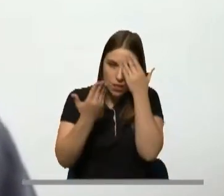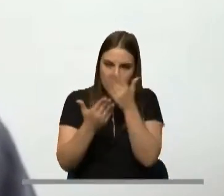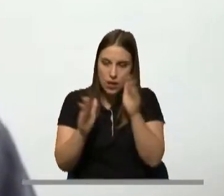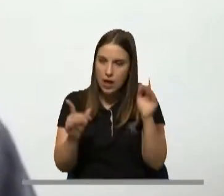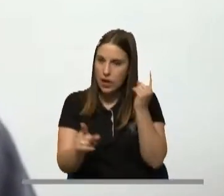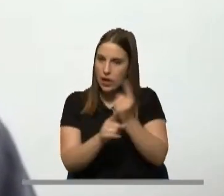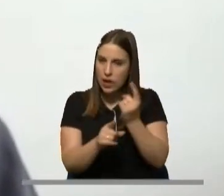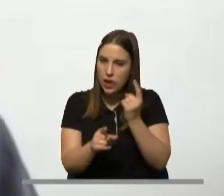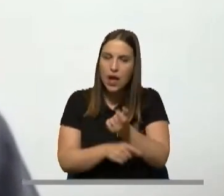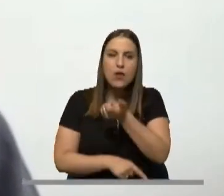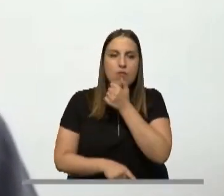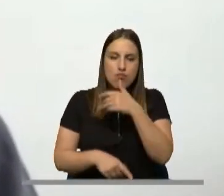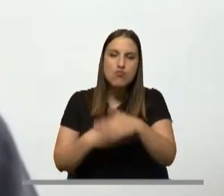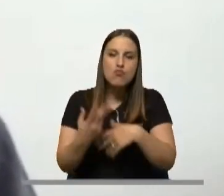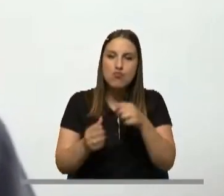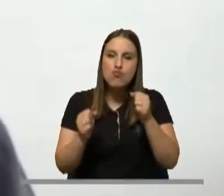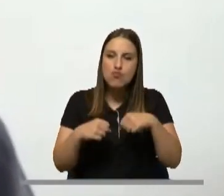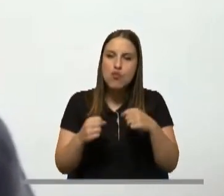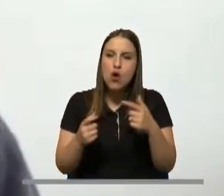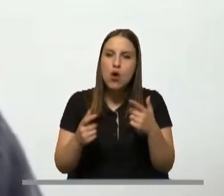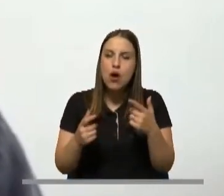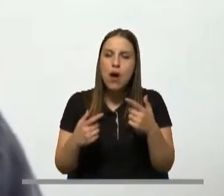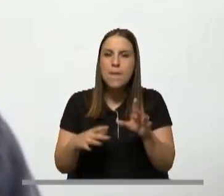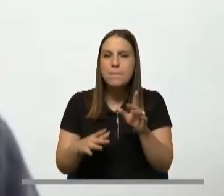of decisions cannot be